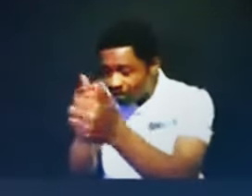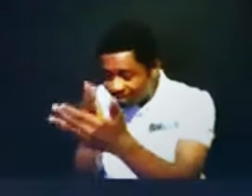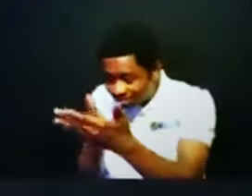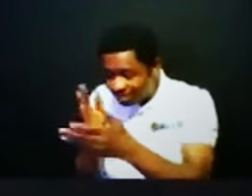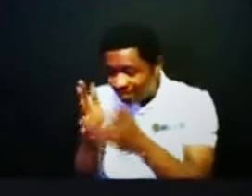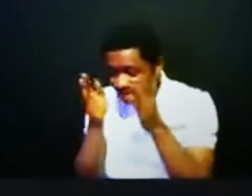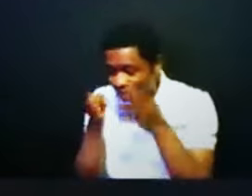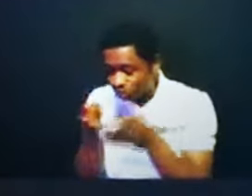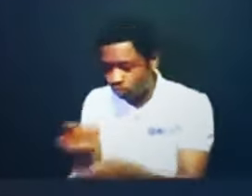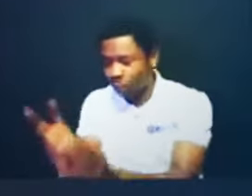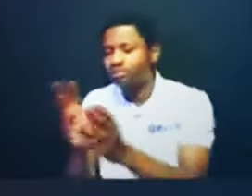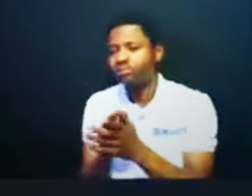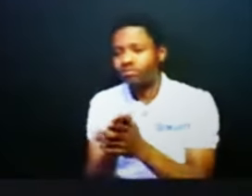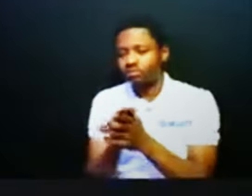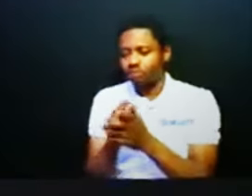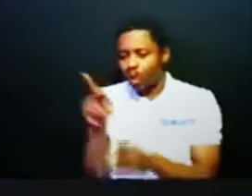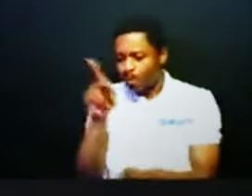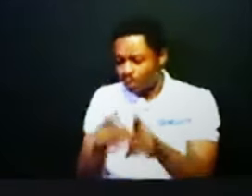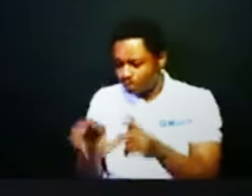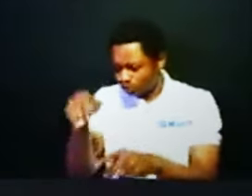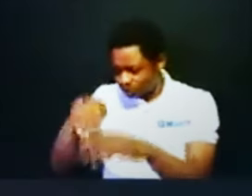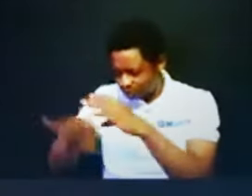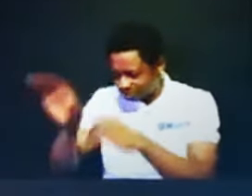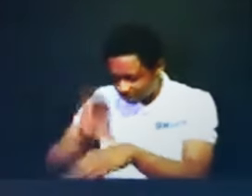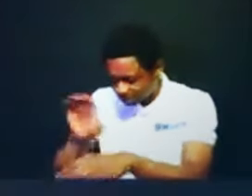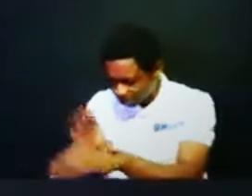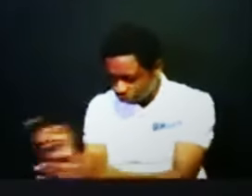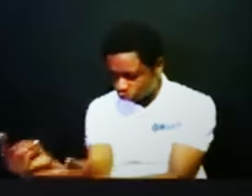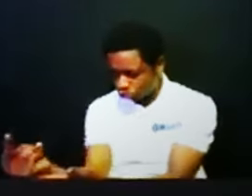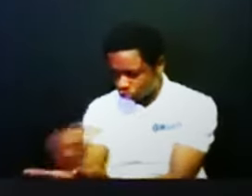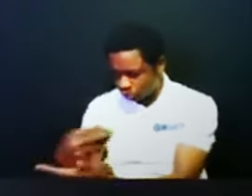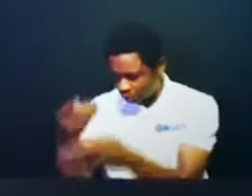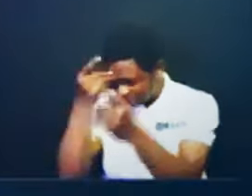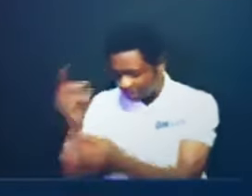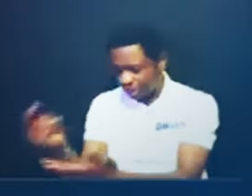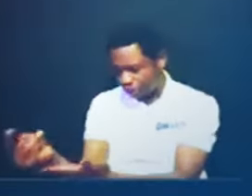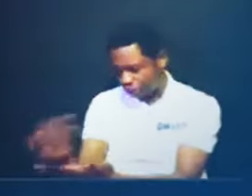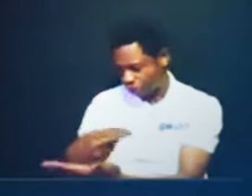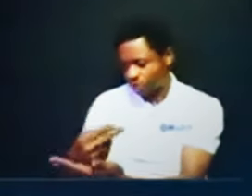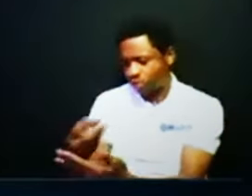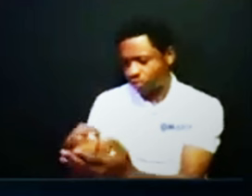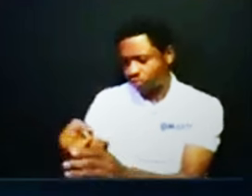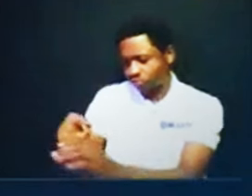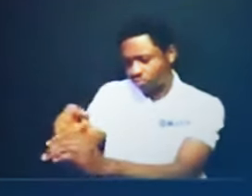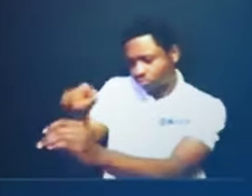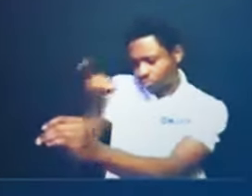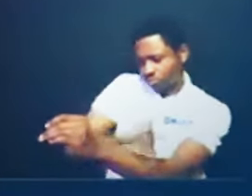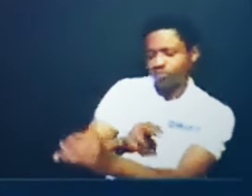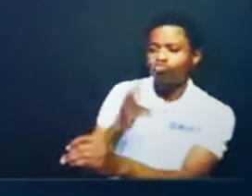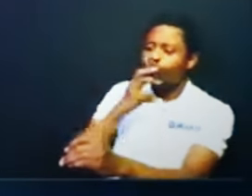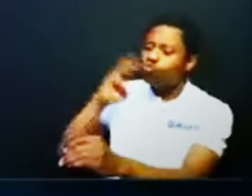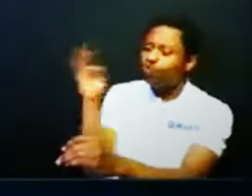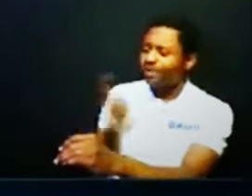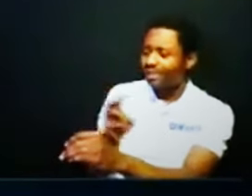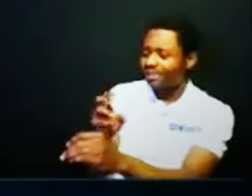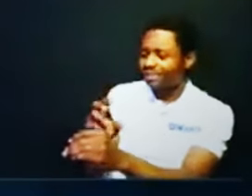turned from wickedness and have turned towards God.